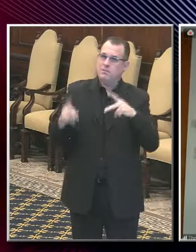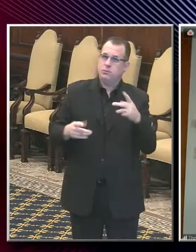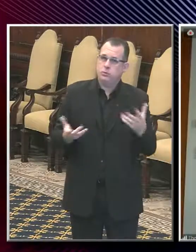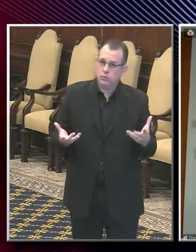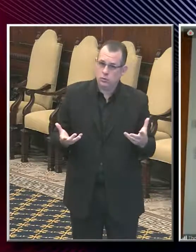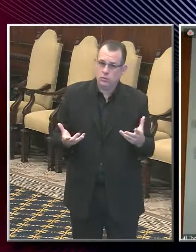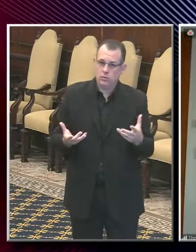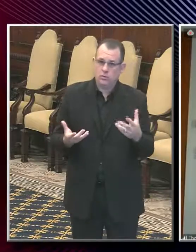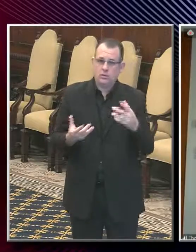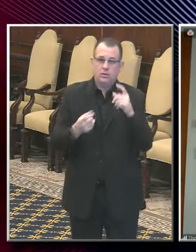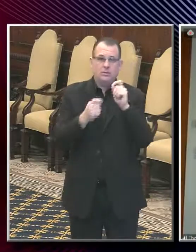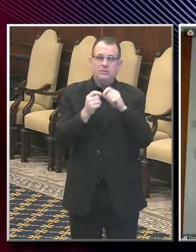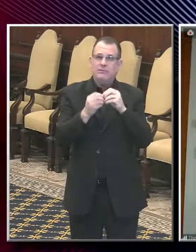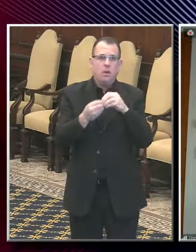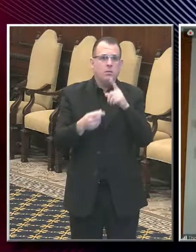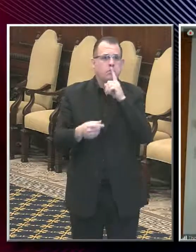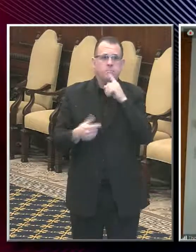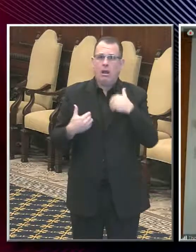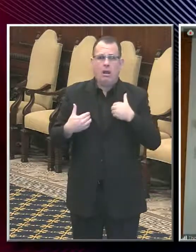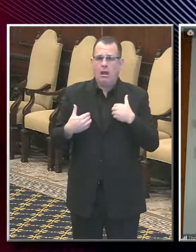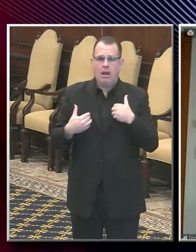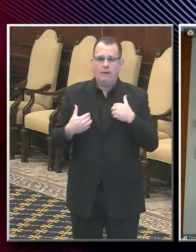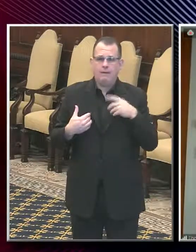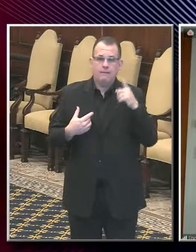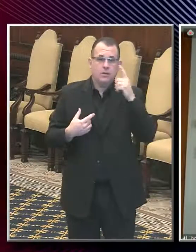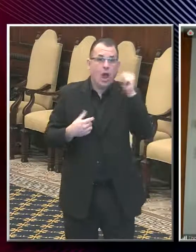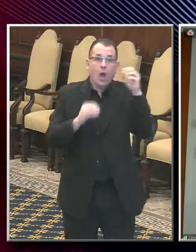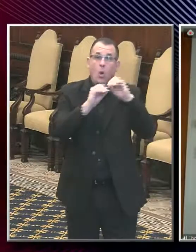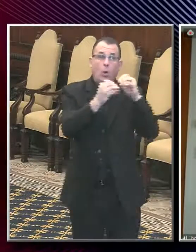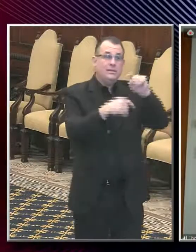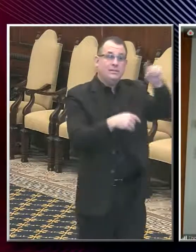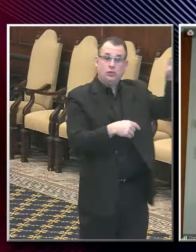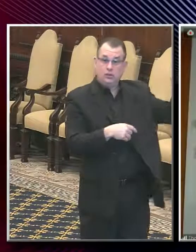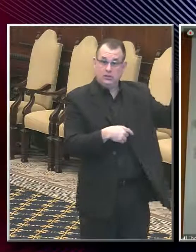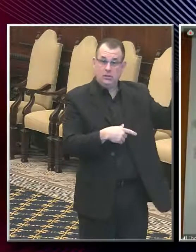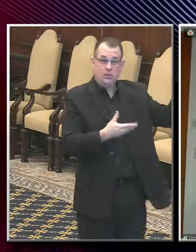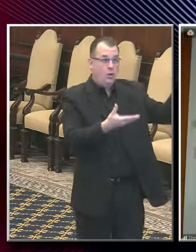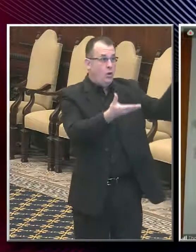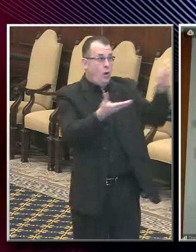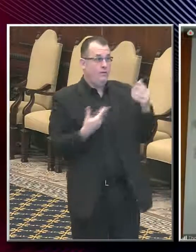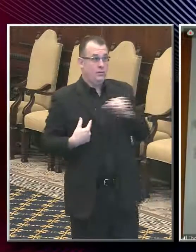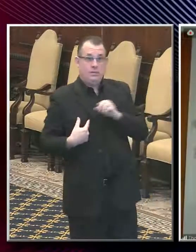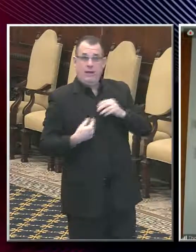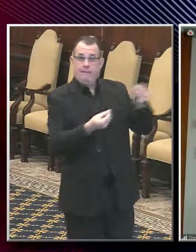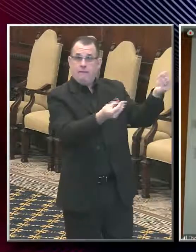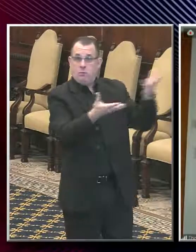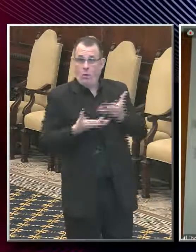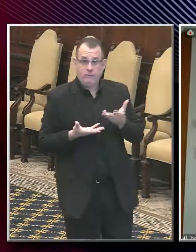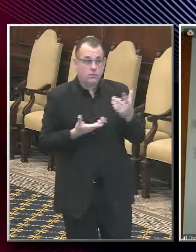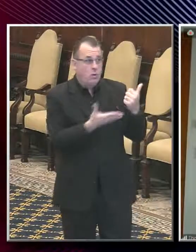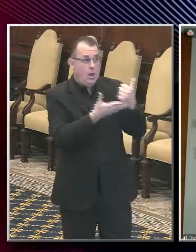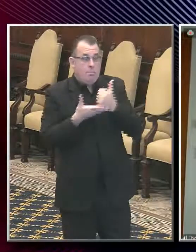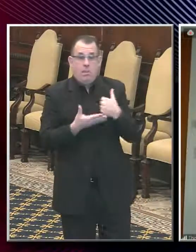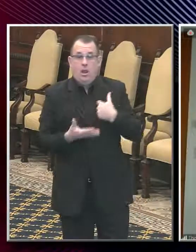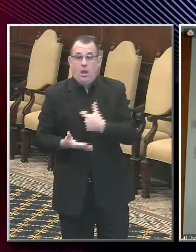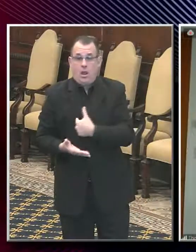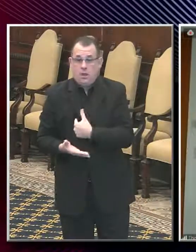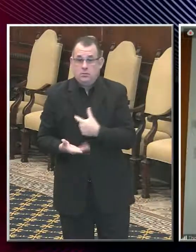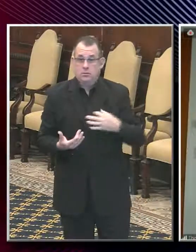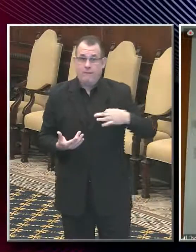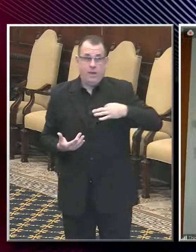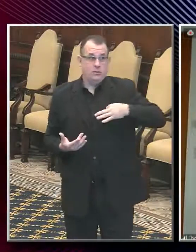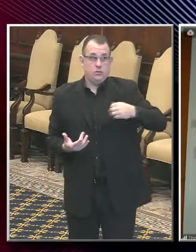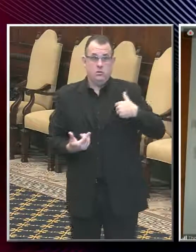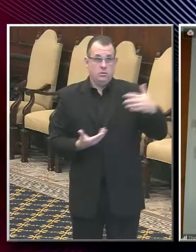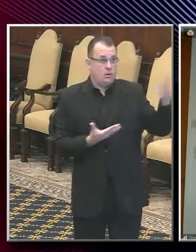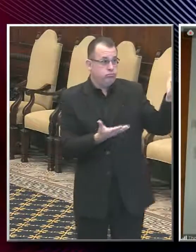generous offers from other organizations to have their staff work on a volunteer basis to help with contact tracing. So we're seeing if that can be integrated